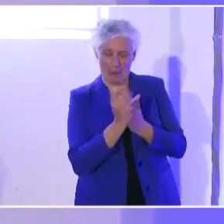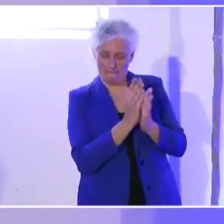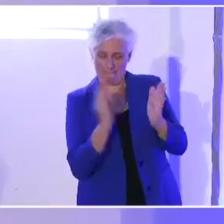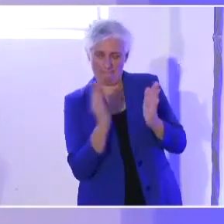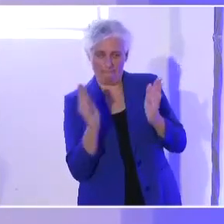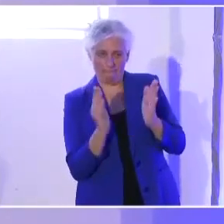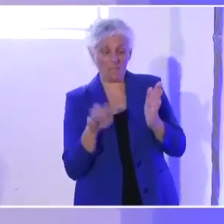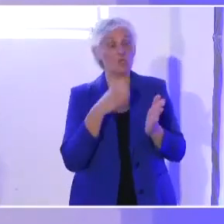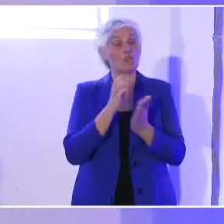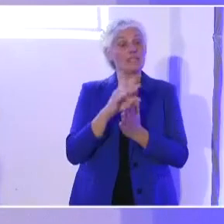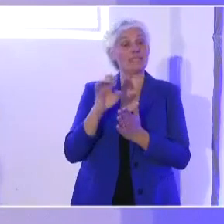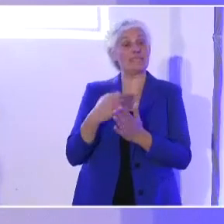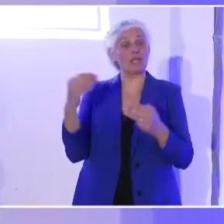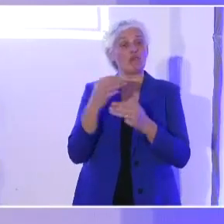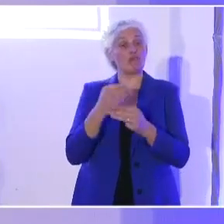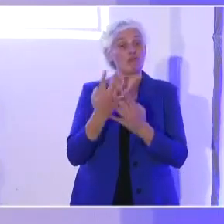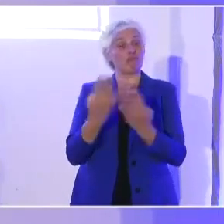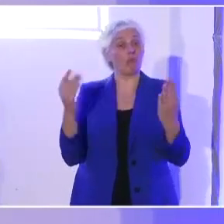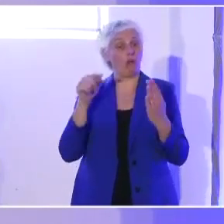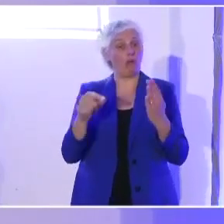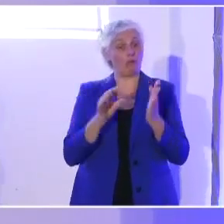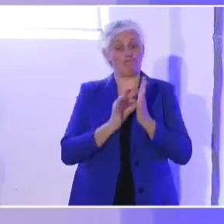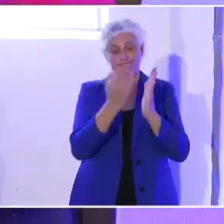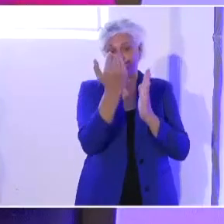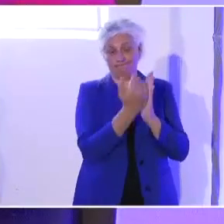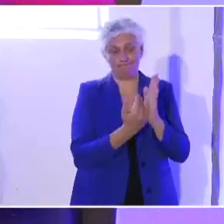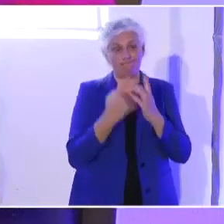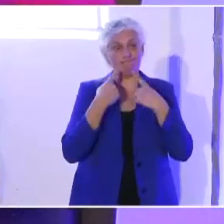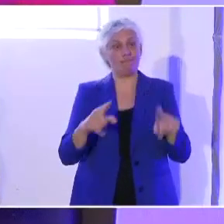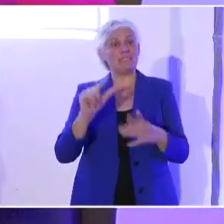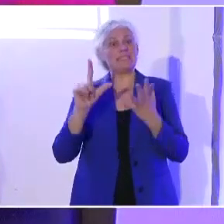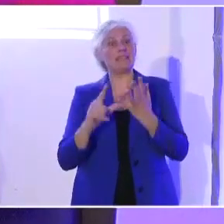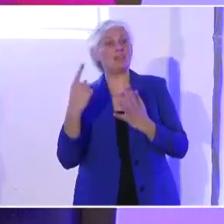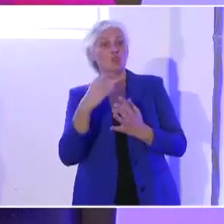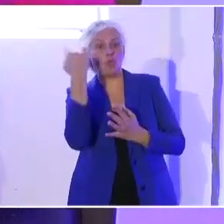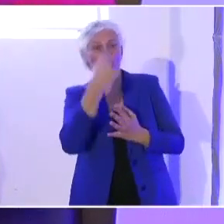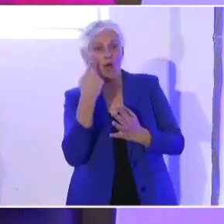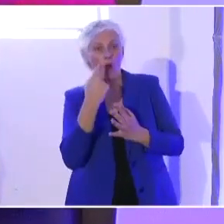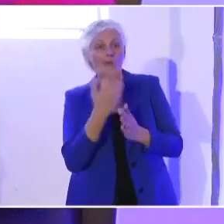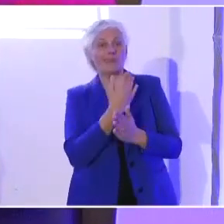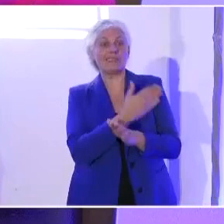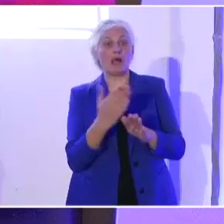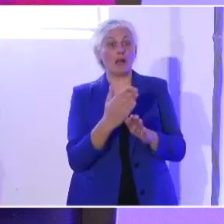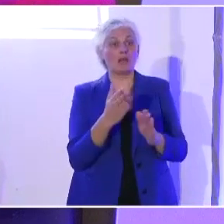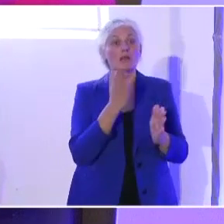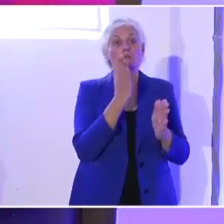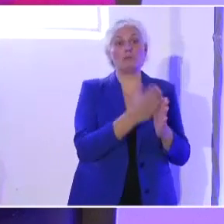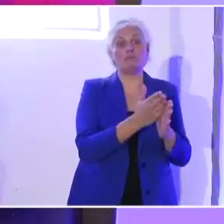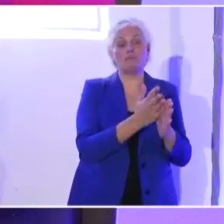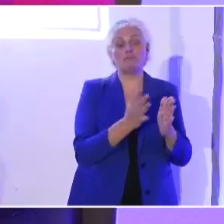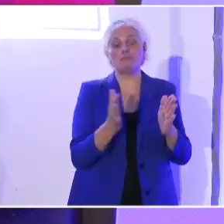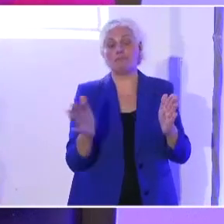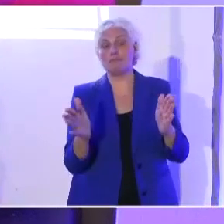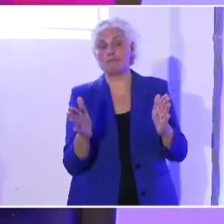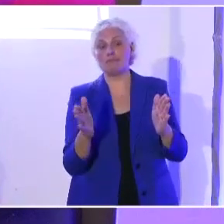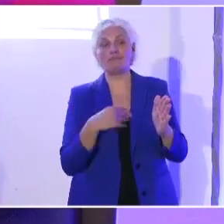the European Data Protection Board guidelines that were recently issued, the 72 hours starts to tick once you